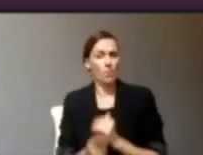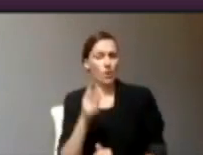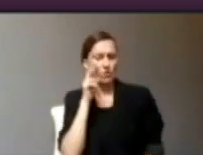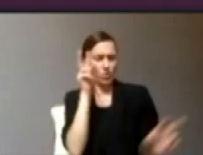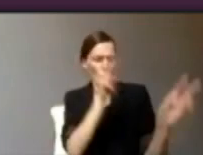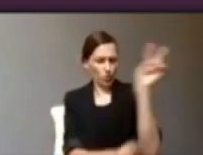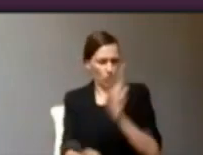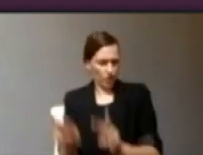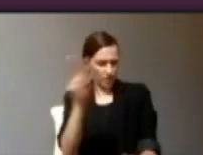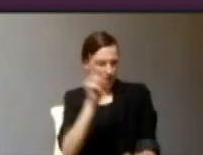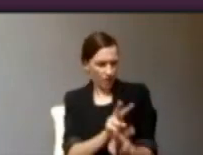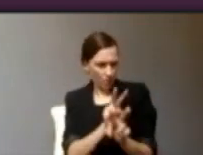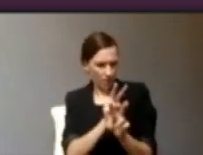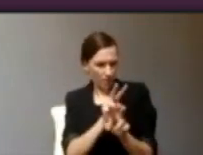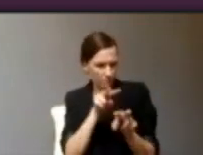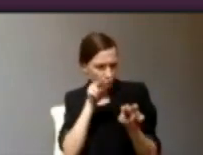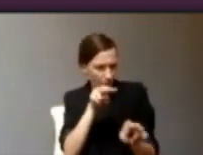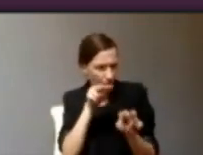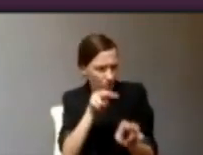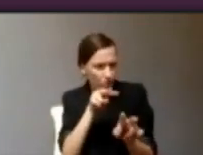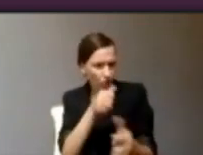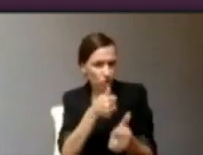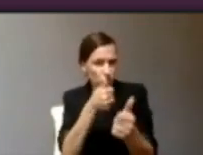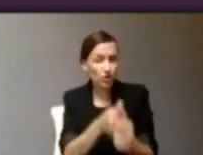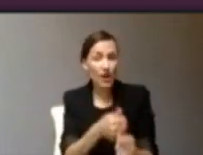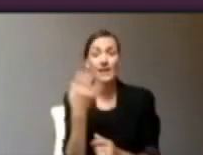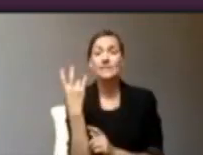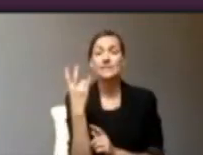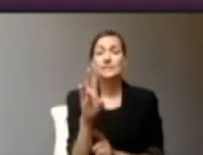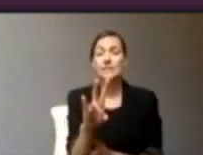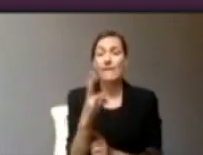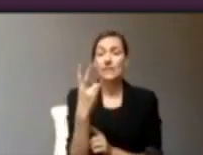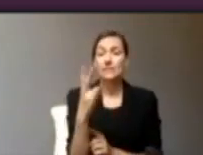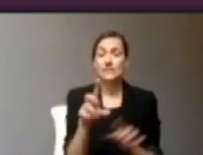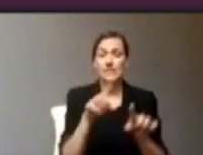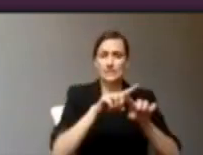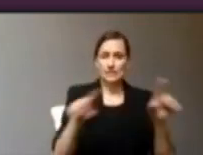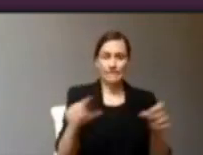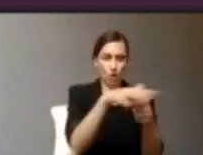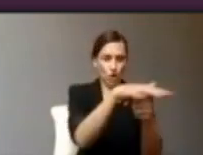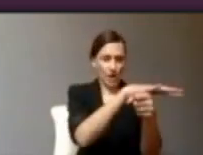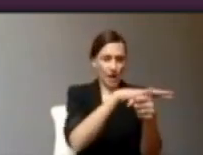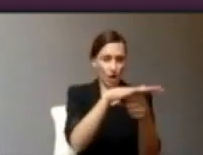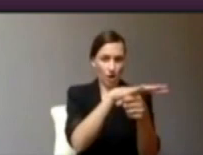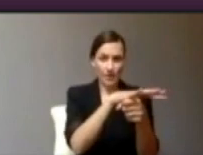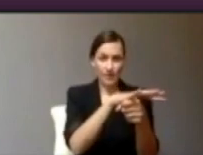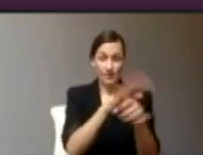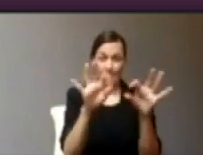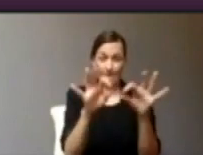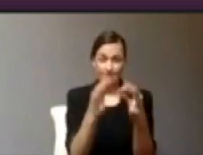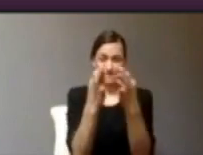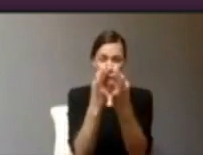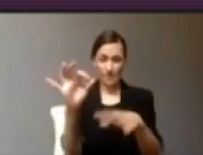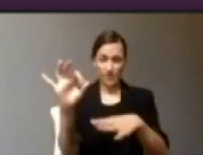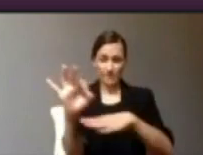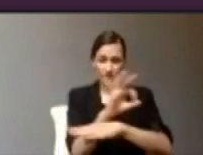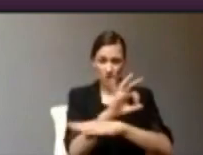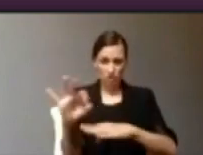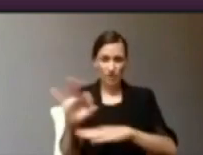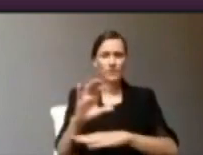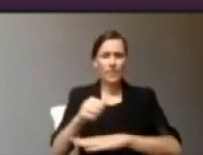we monitor and track 17 different domains of family functioning. And these are based